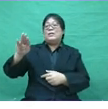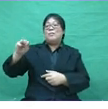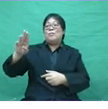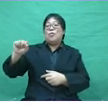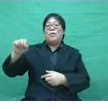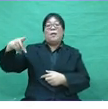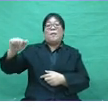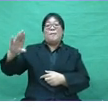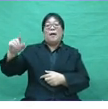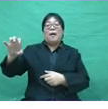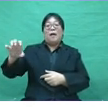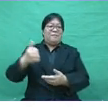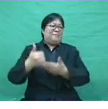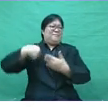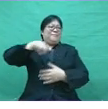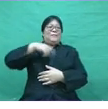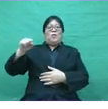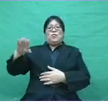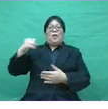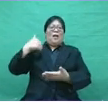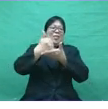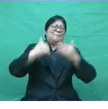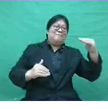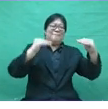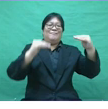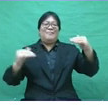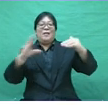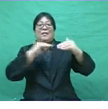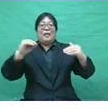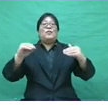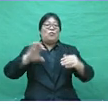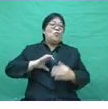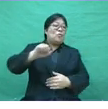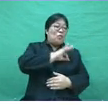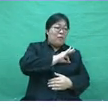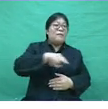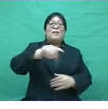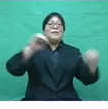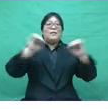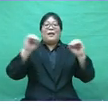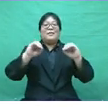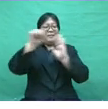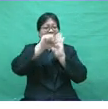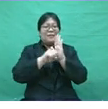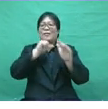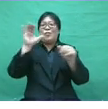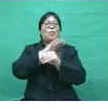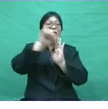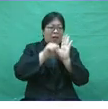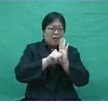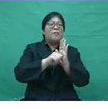SOCSO to fill these gaps, especially for employees who do not have sufficient qualifying conditions, as well